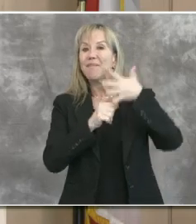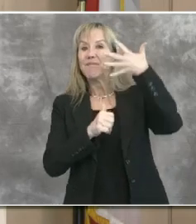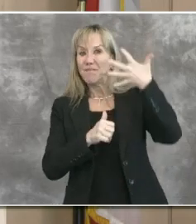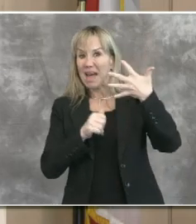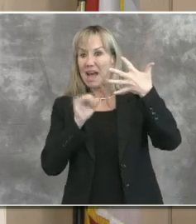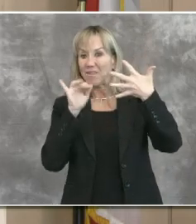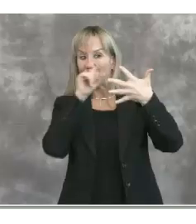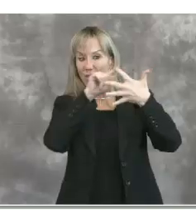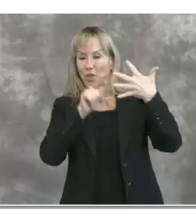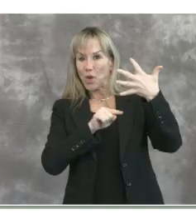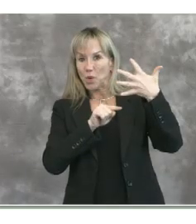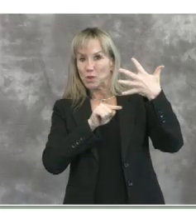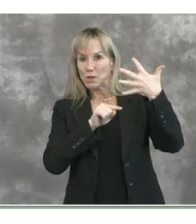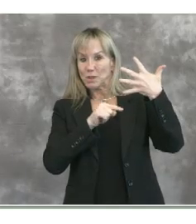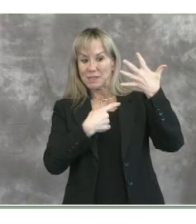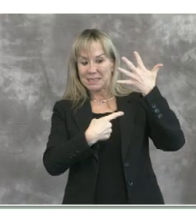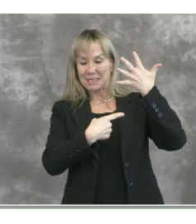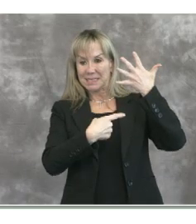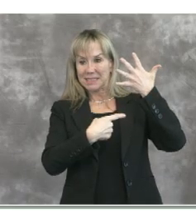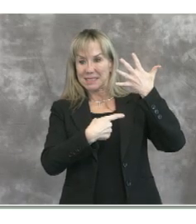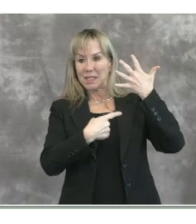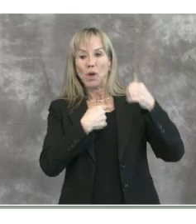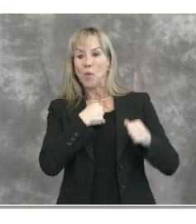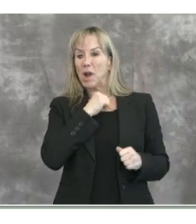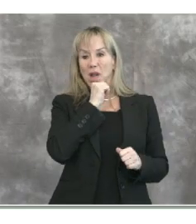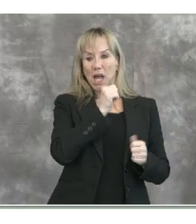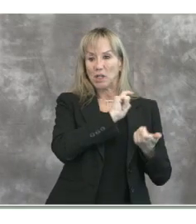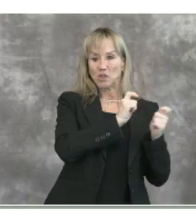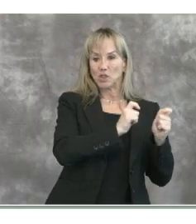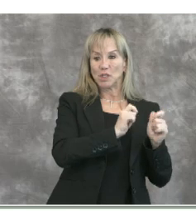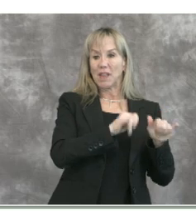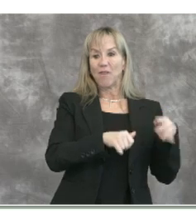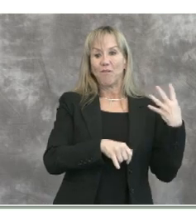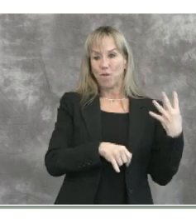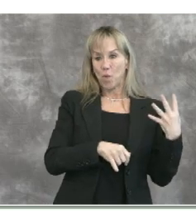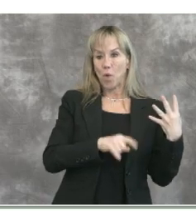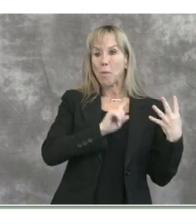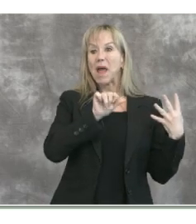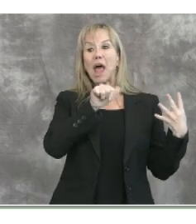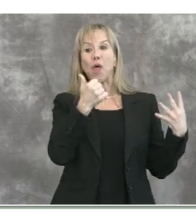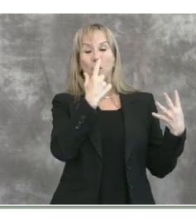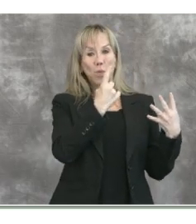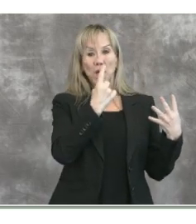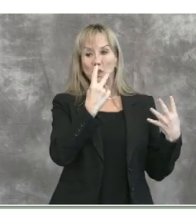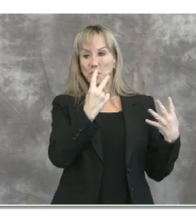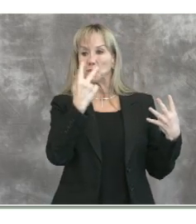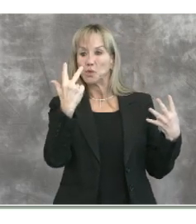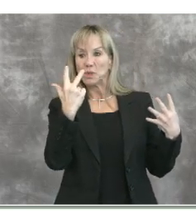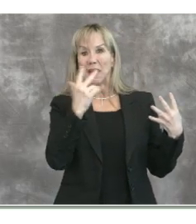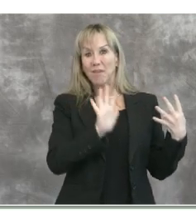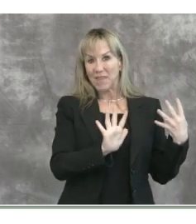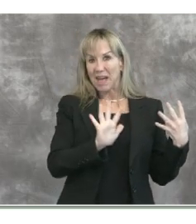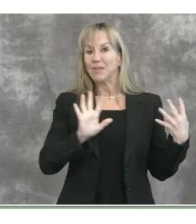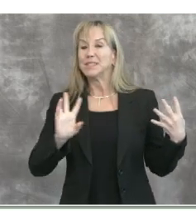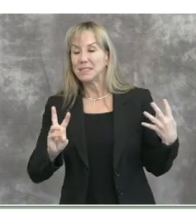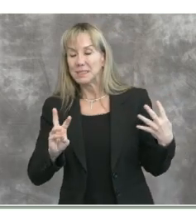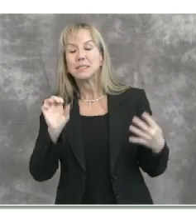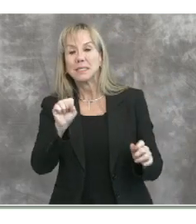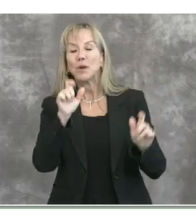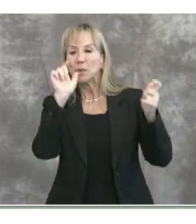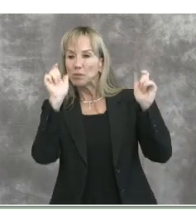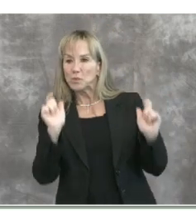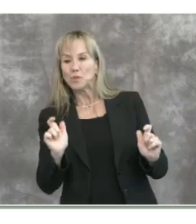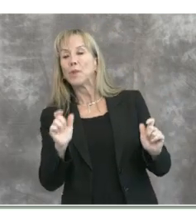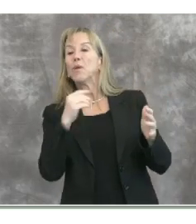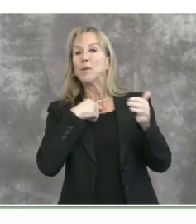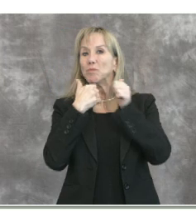these 6, with the exclusion of number 4. And we are working to enhance and explore opportunities to